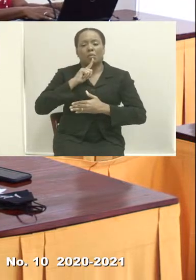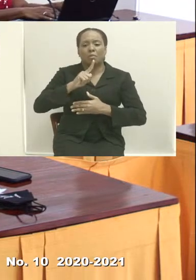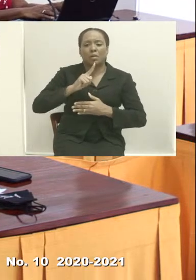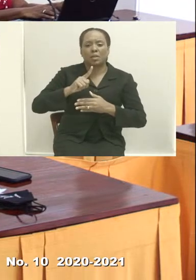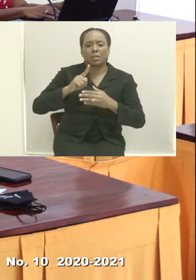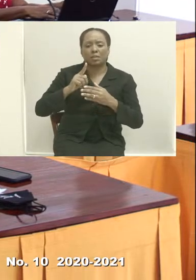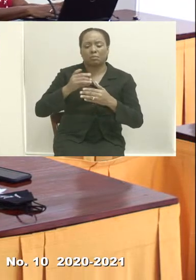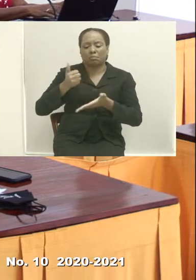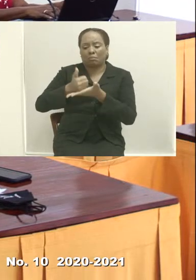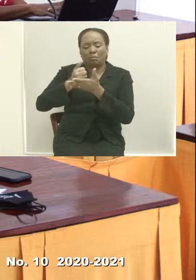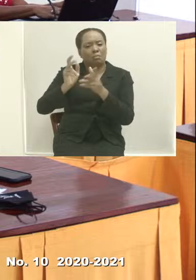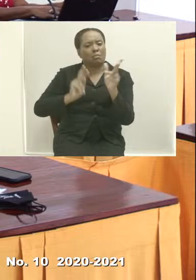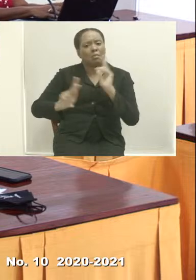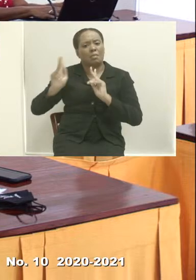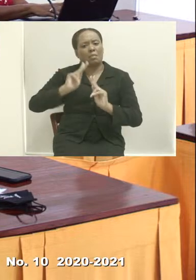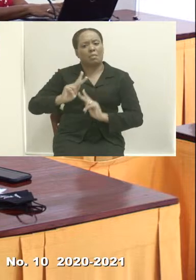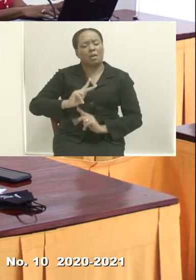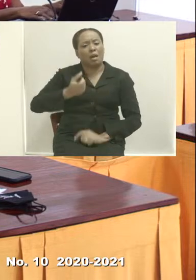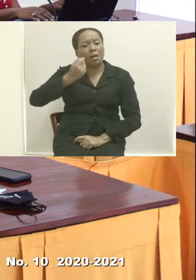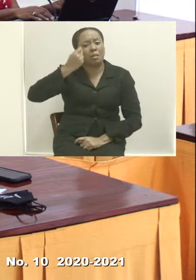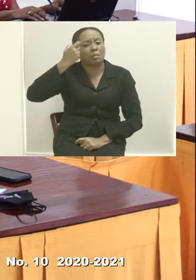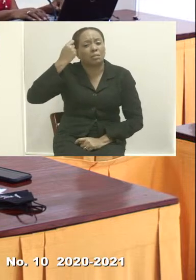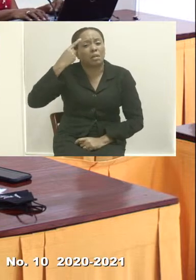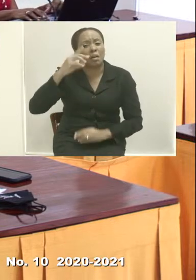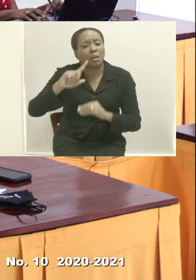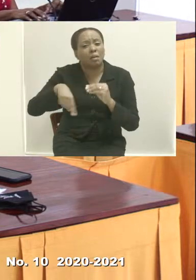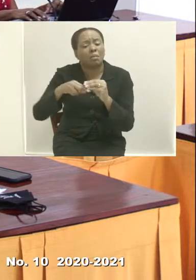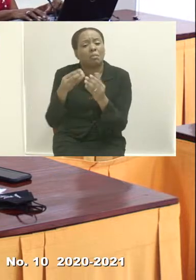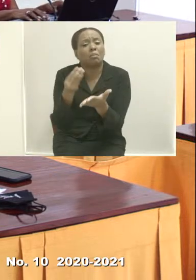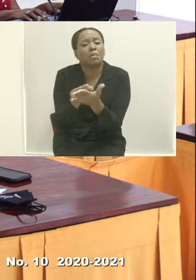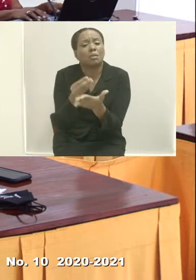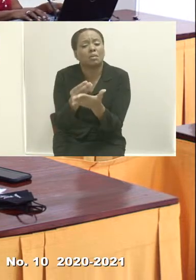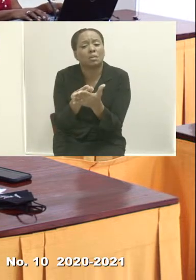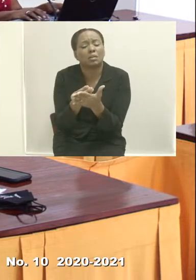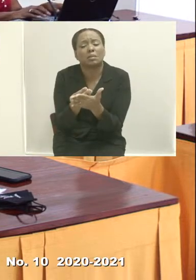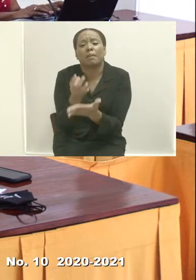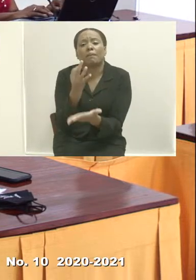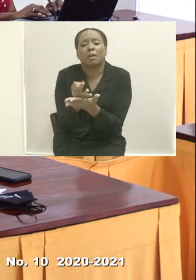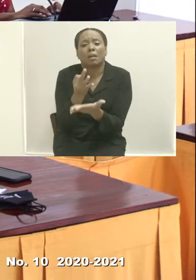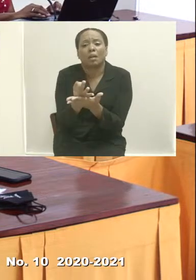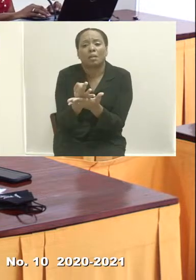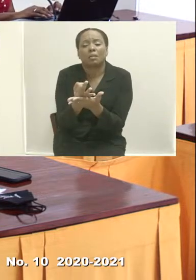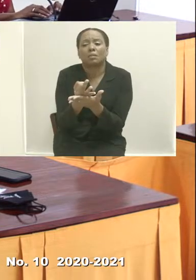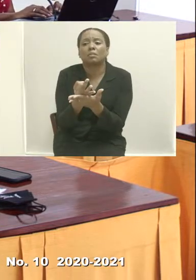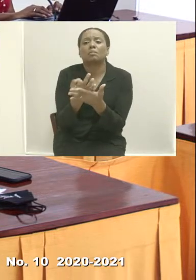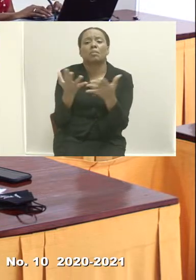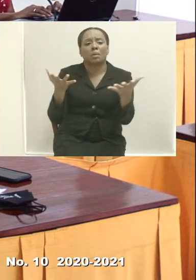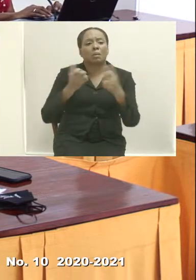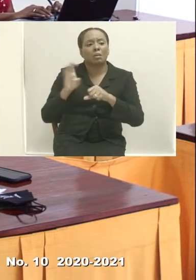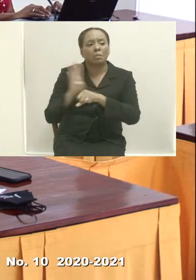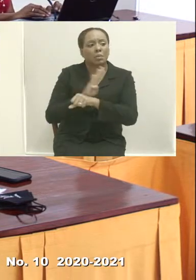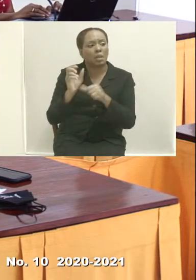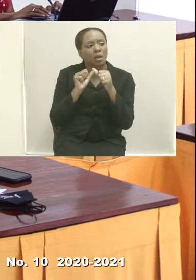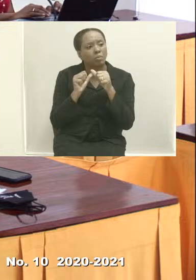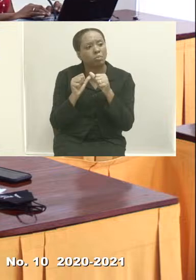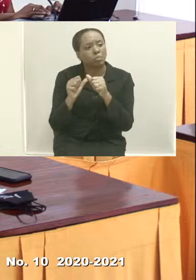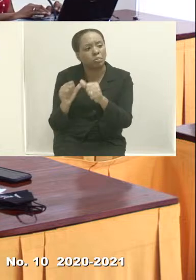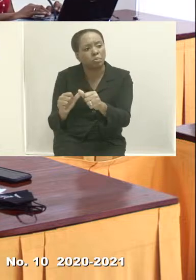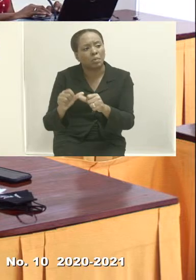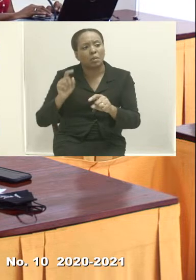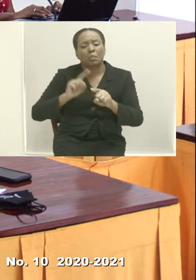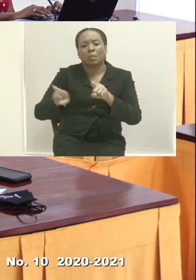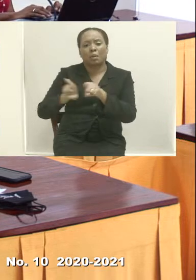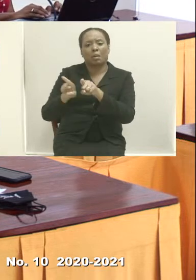ma'am, so that we are in a position to ensure that there is not only business continuity, but there's also the creation and